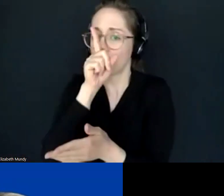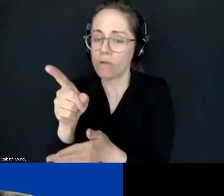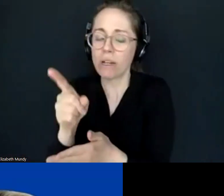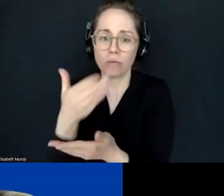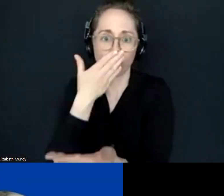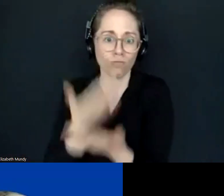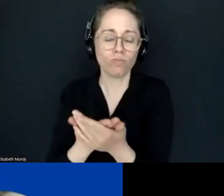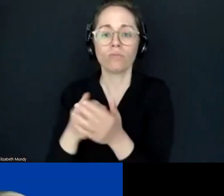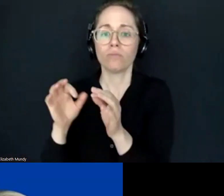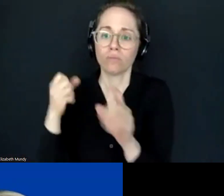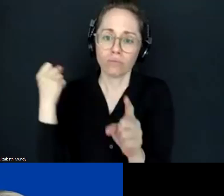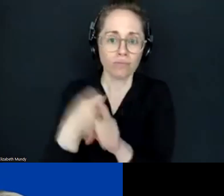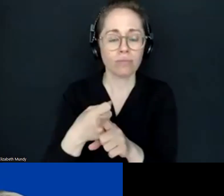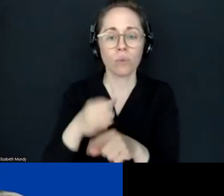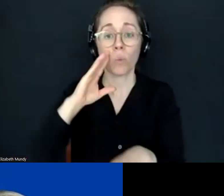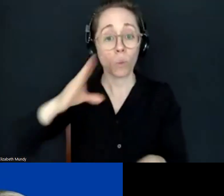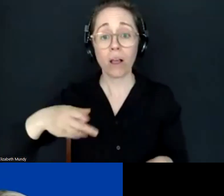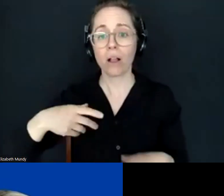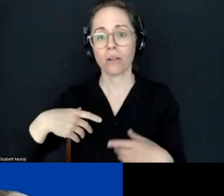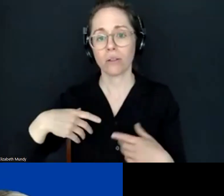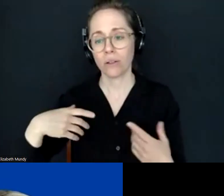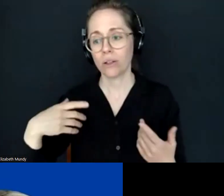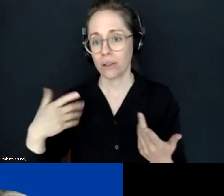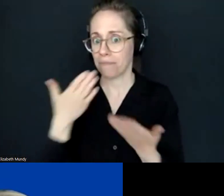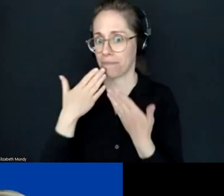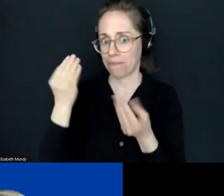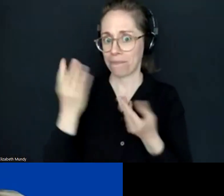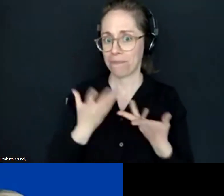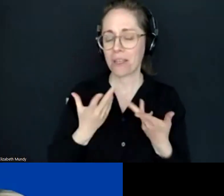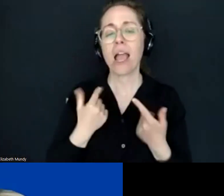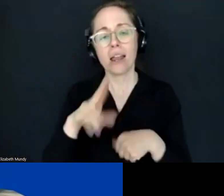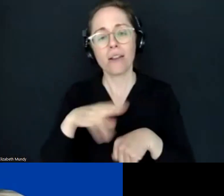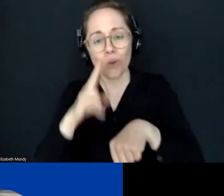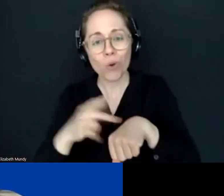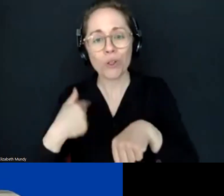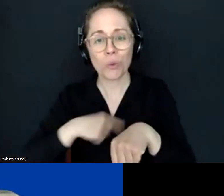And of course, we would give attribution to the group that they came from.